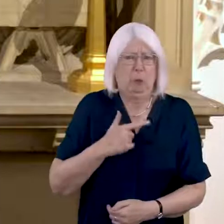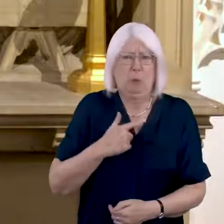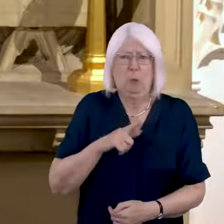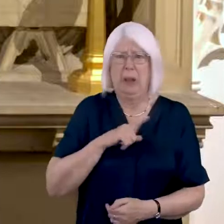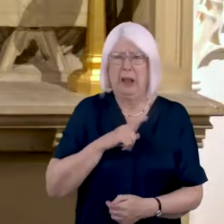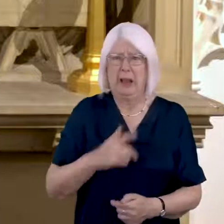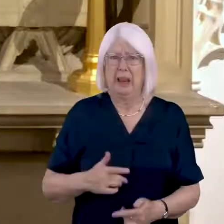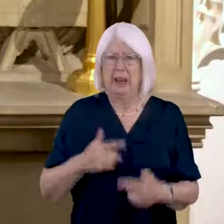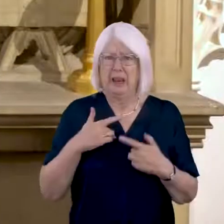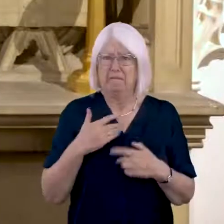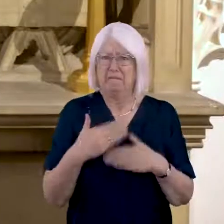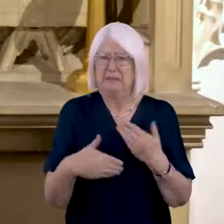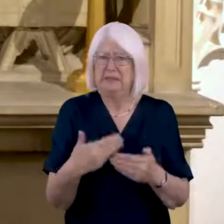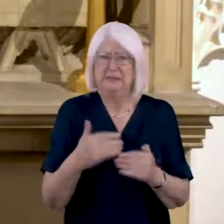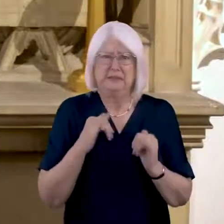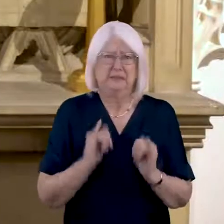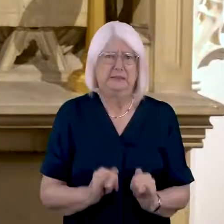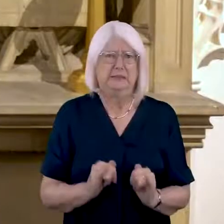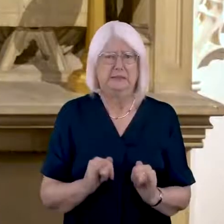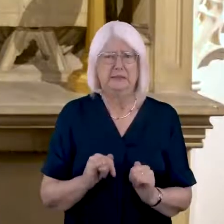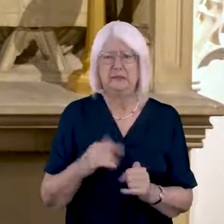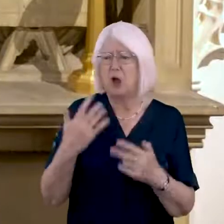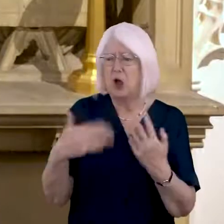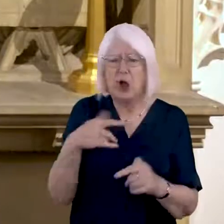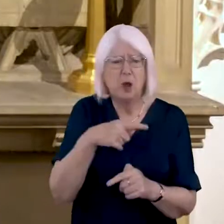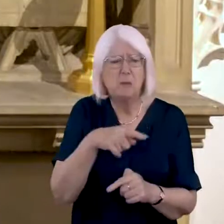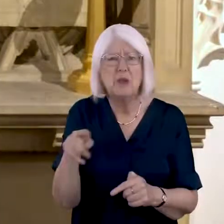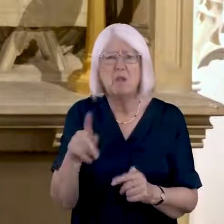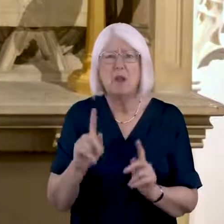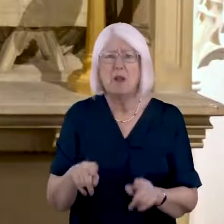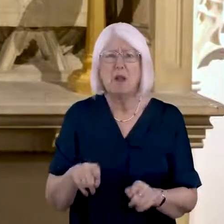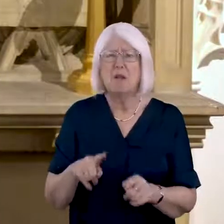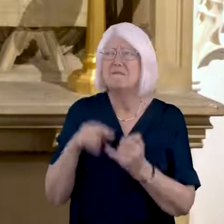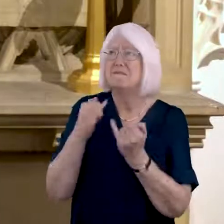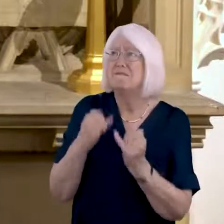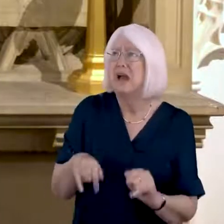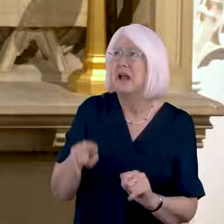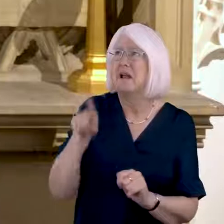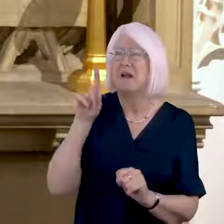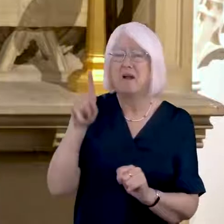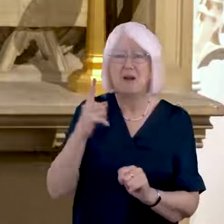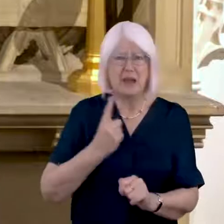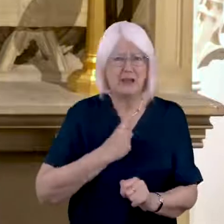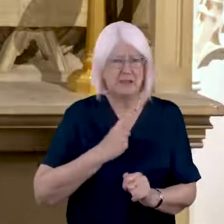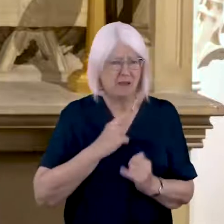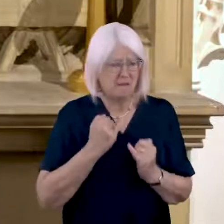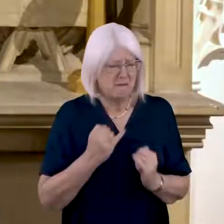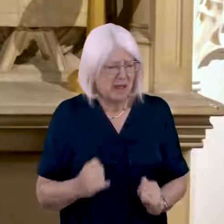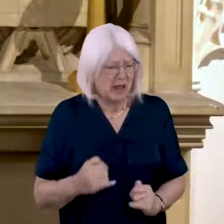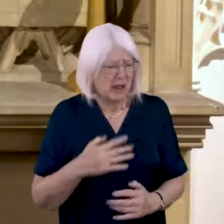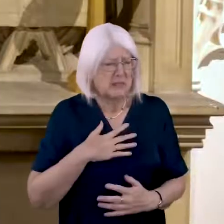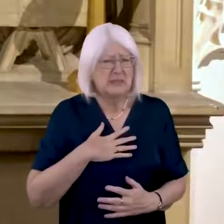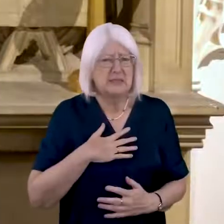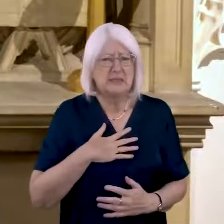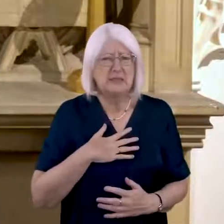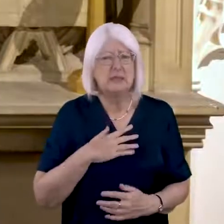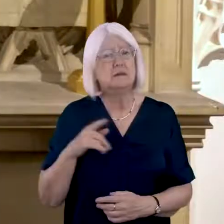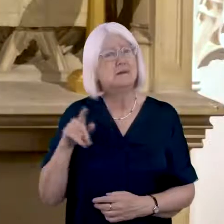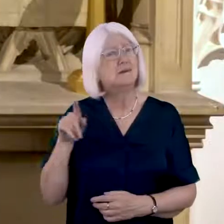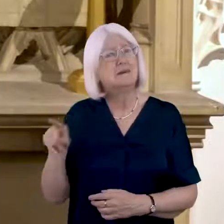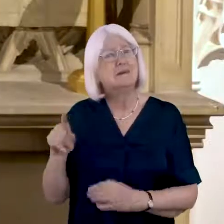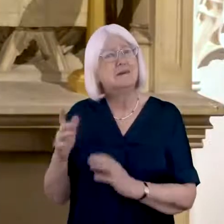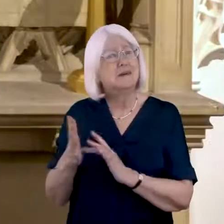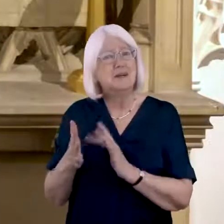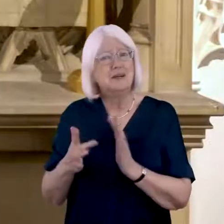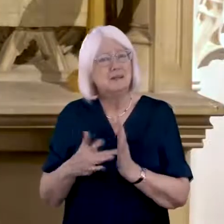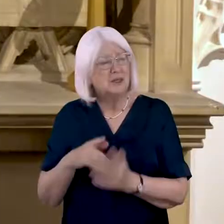our lives, for the people we have hurt, for the times we have failed God and ourselves. He does